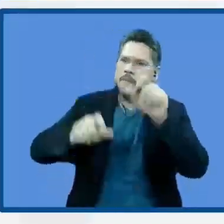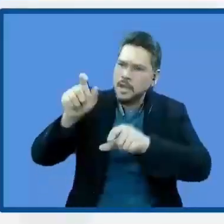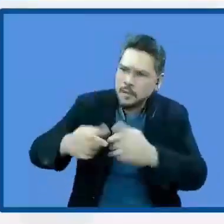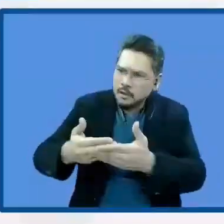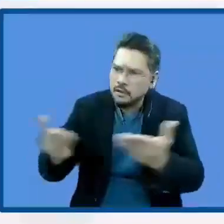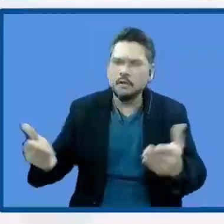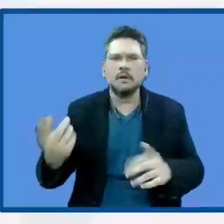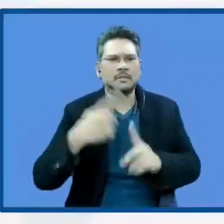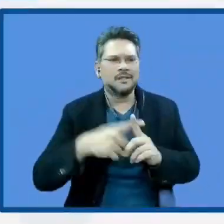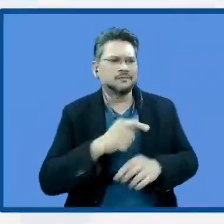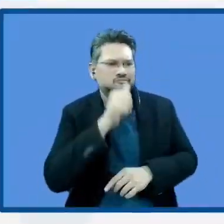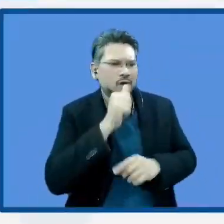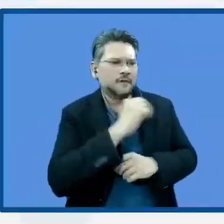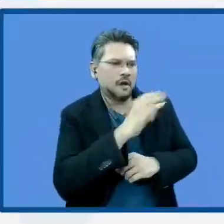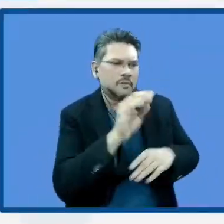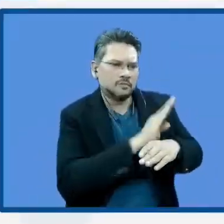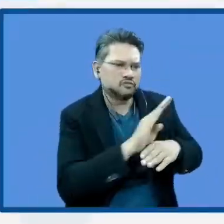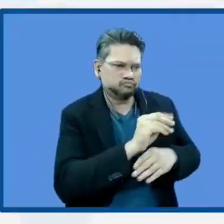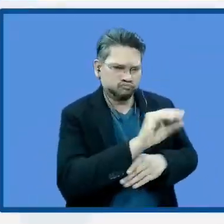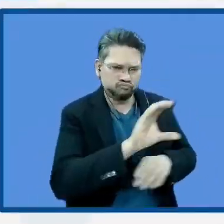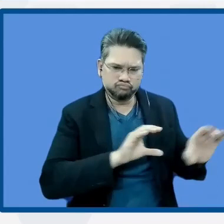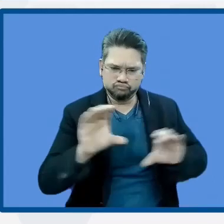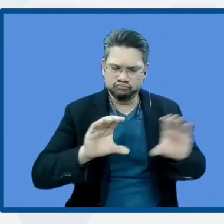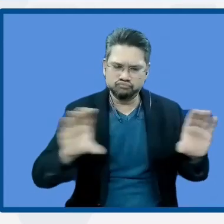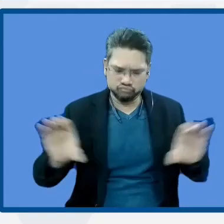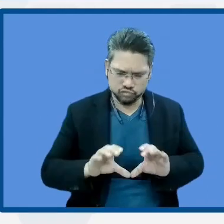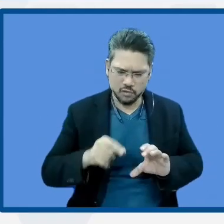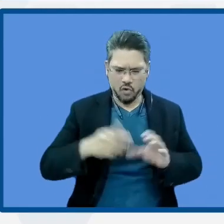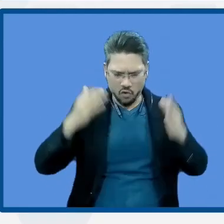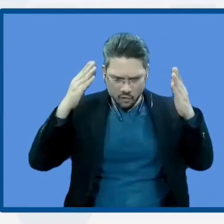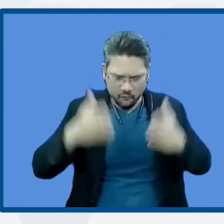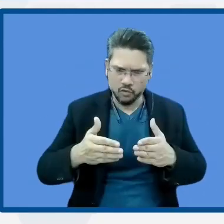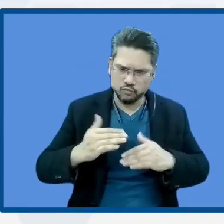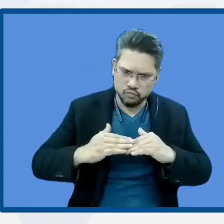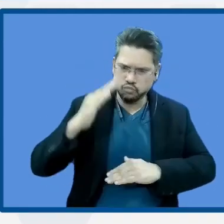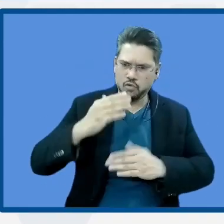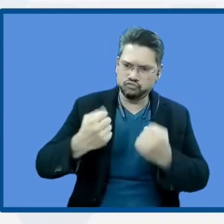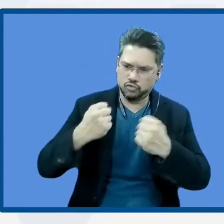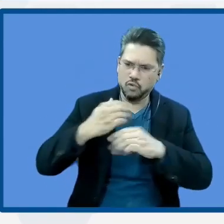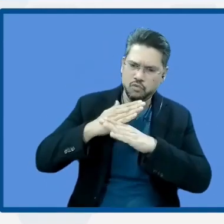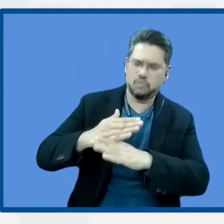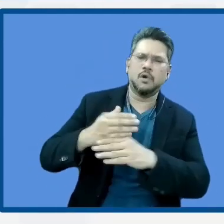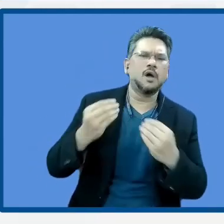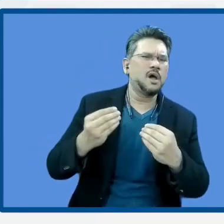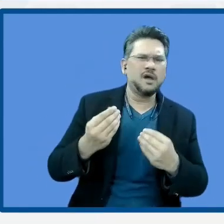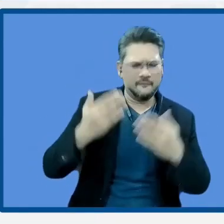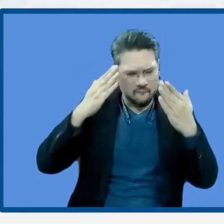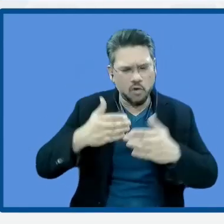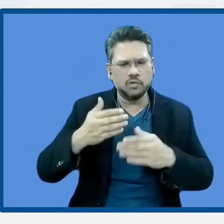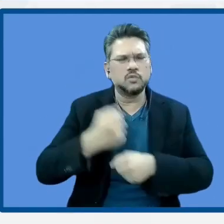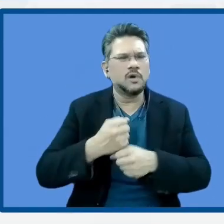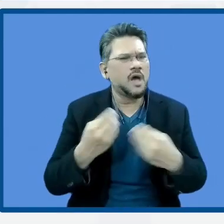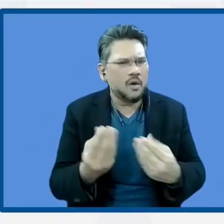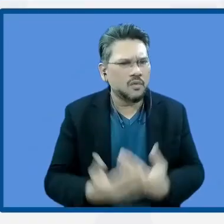to contribute to the development of resilient territories? Thank you very much, Alejandra.